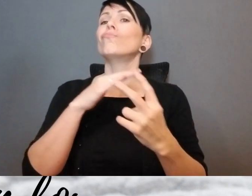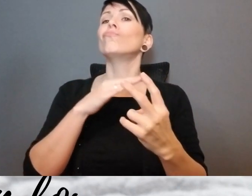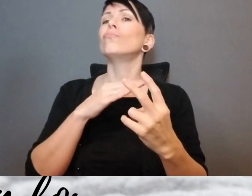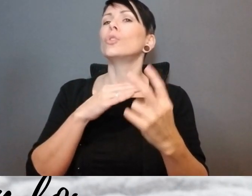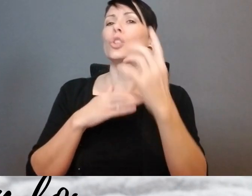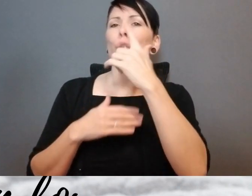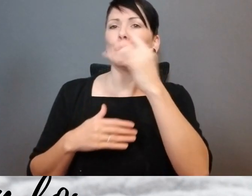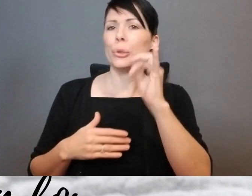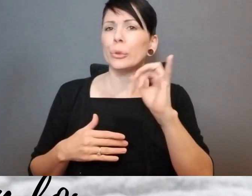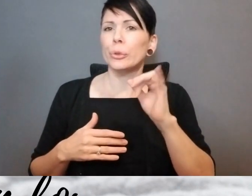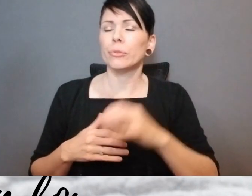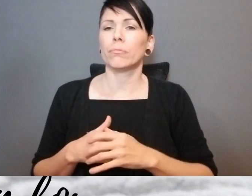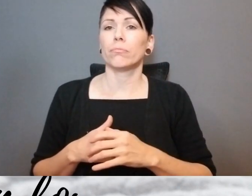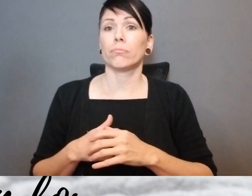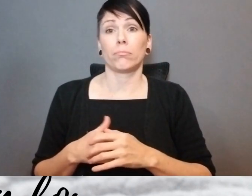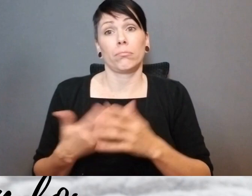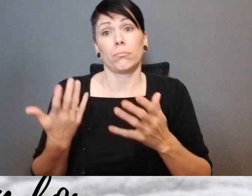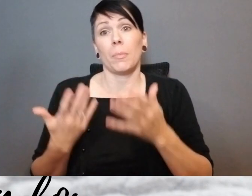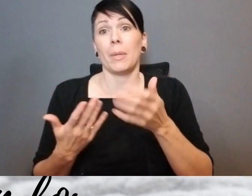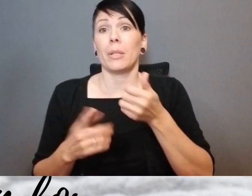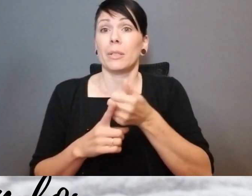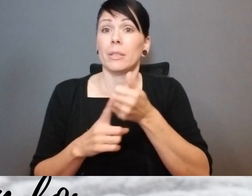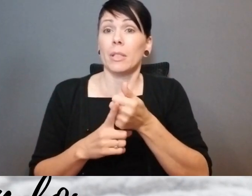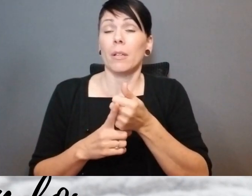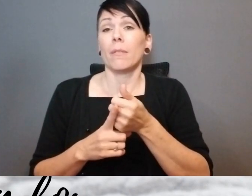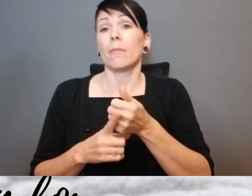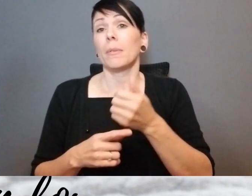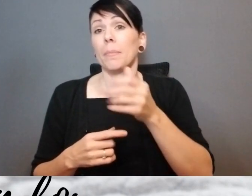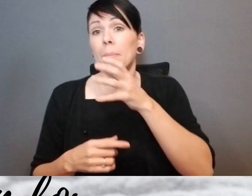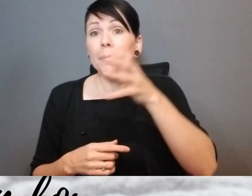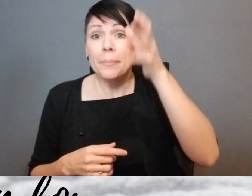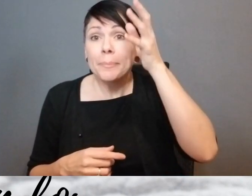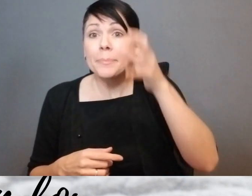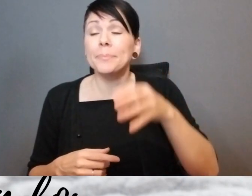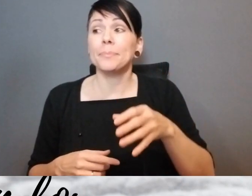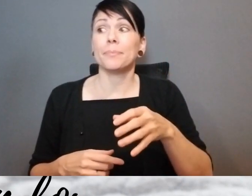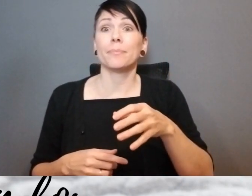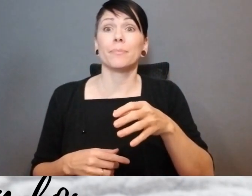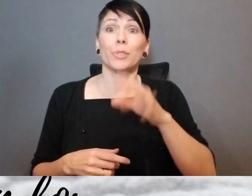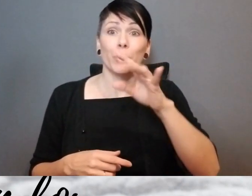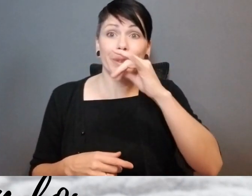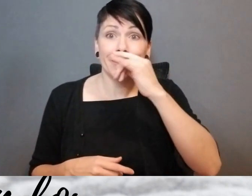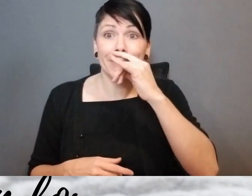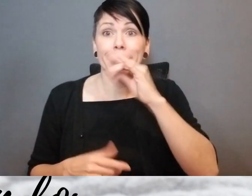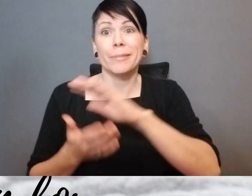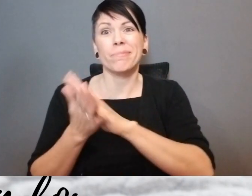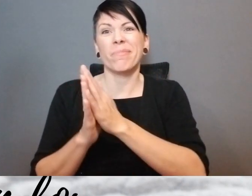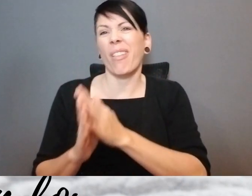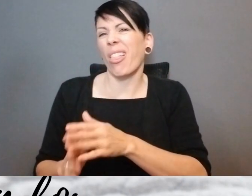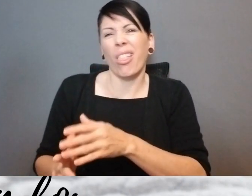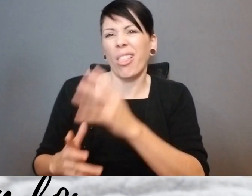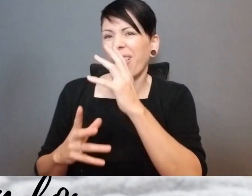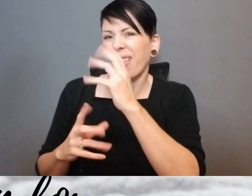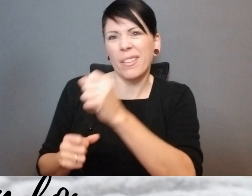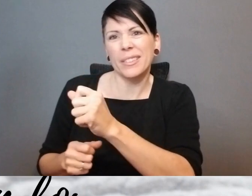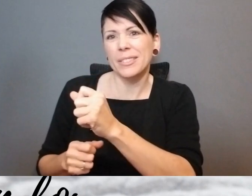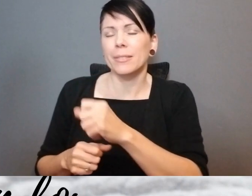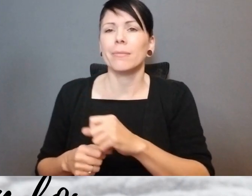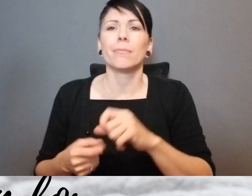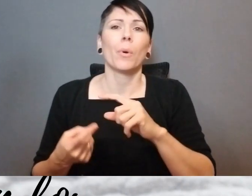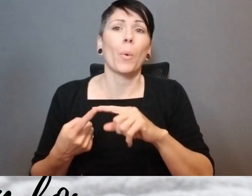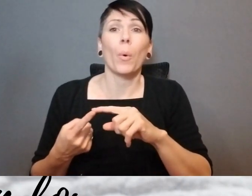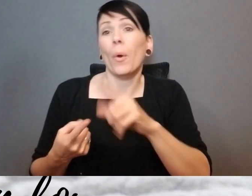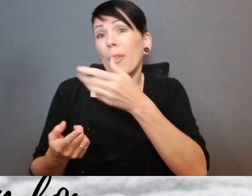Are you a parent whose child is starting to outgrow their collection or outgrow their interest in dolls? Are you a teen who's going off to college? Are